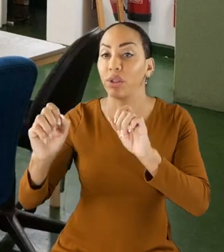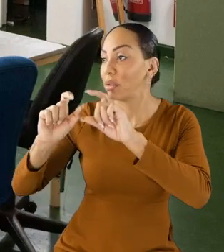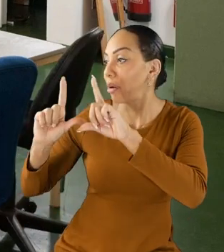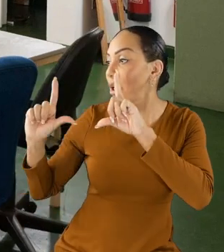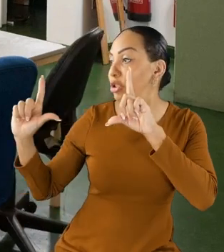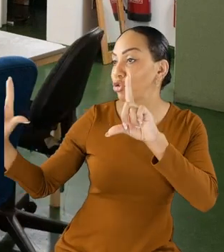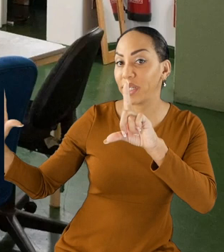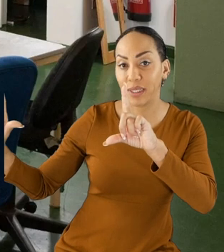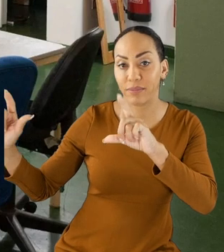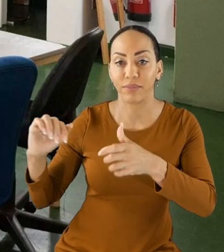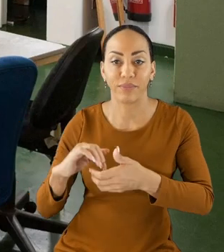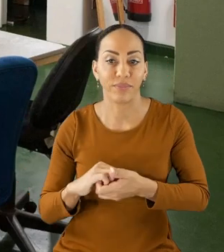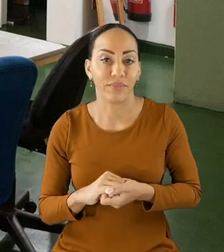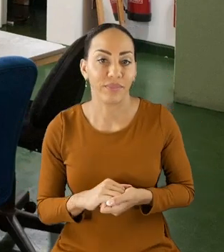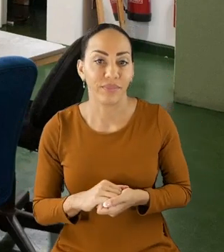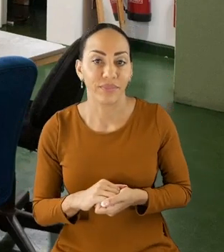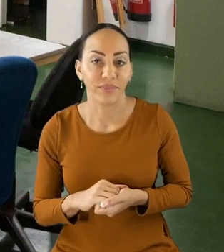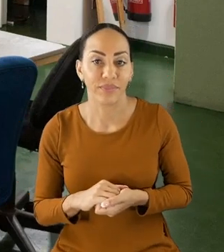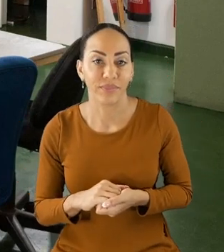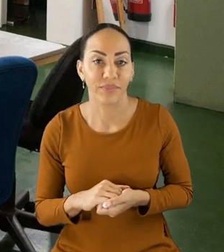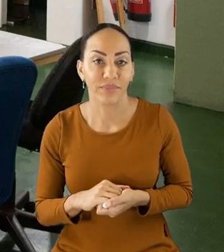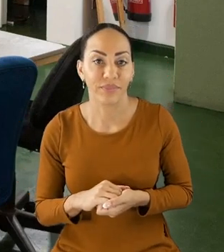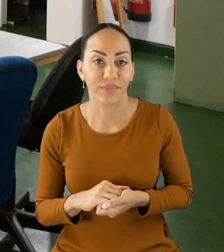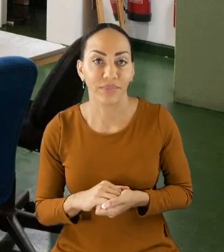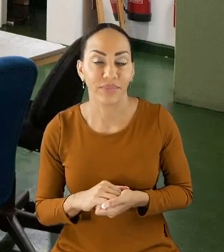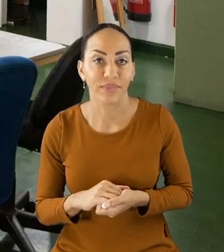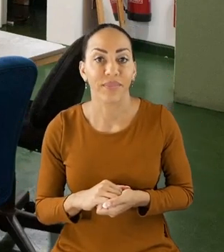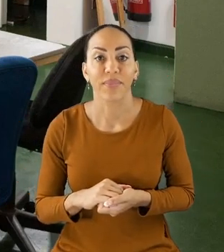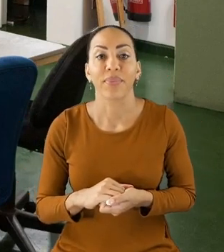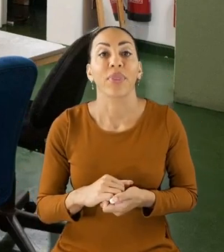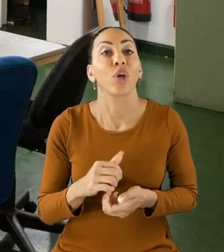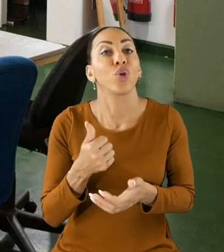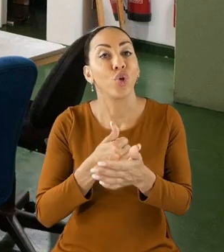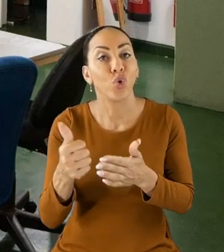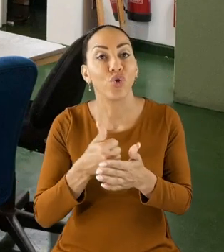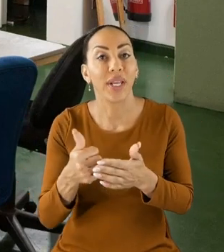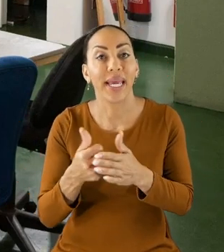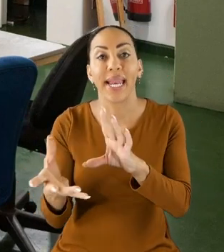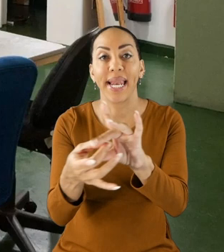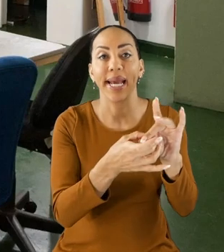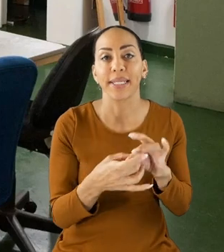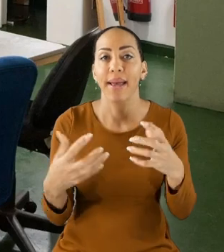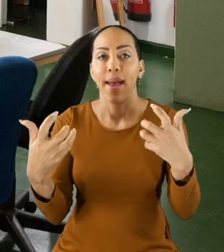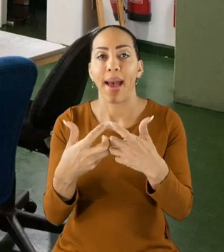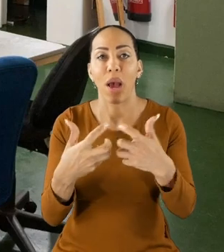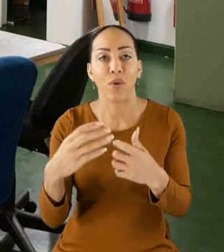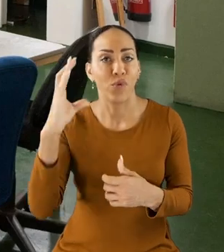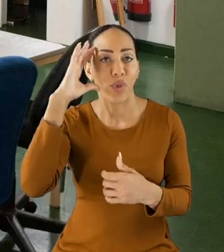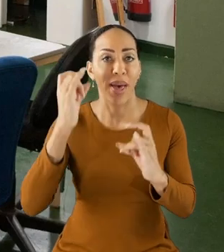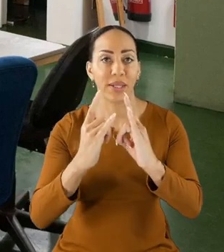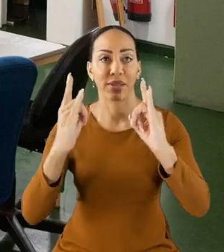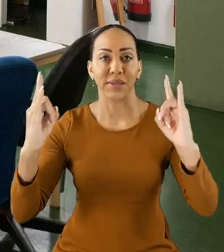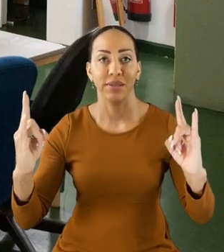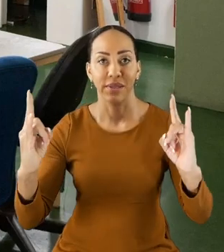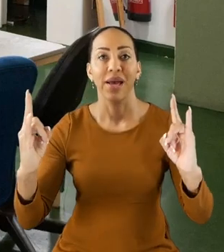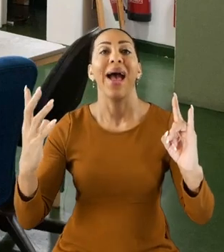most effective sense of telepresence actually occurs through the screens that surround each of the beds. I'm just going to move this